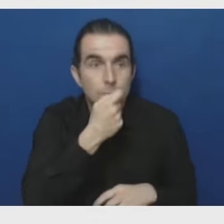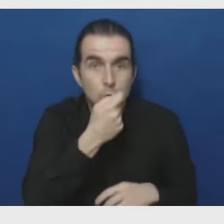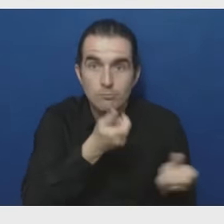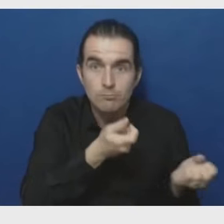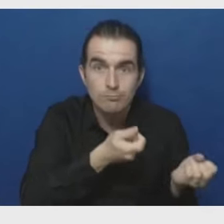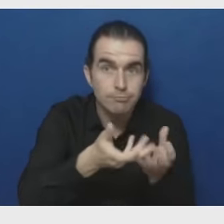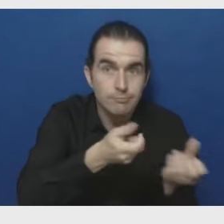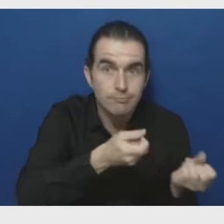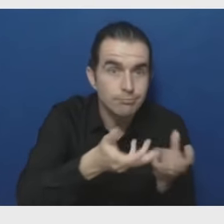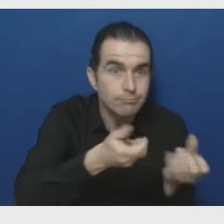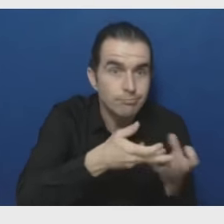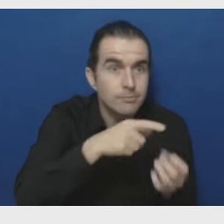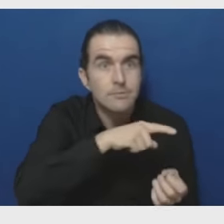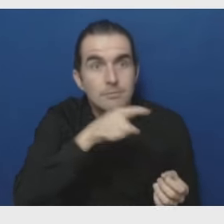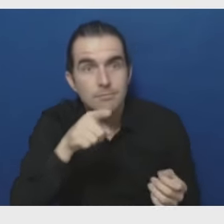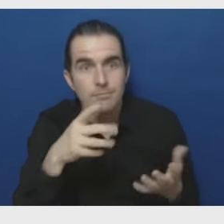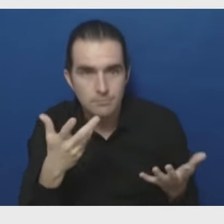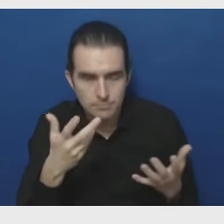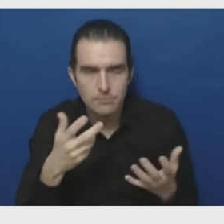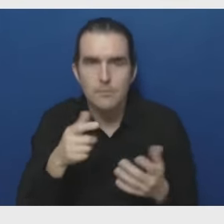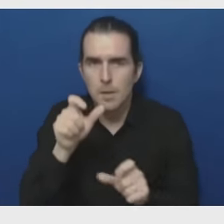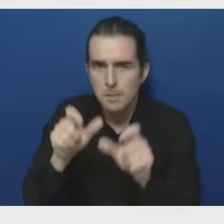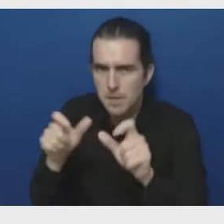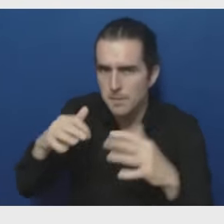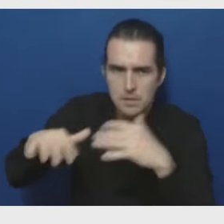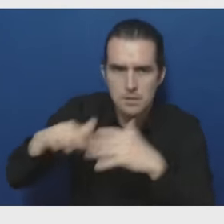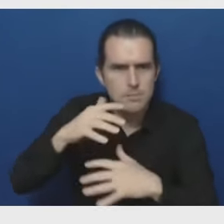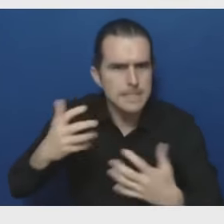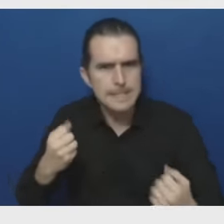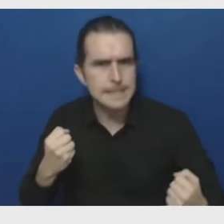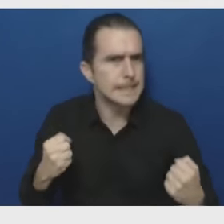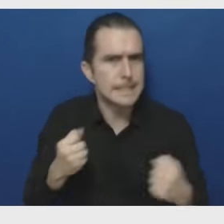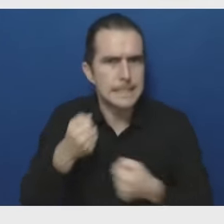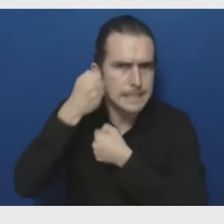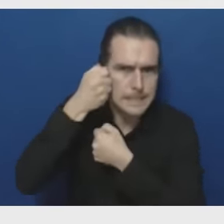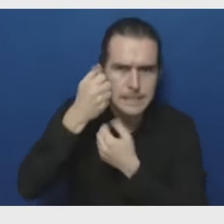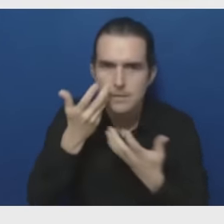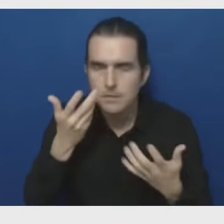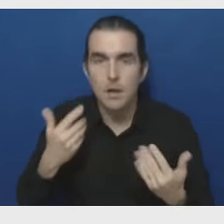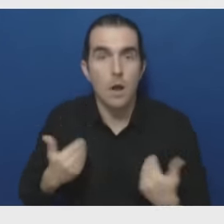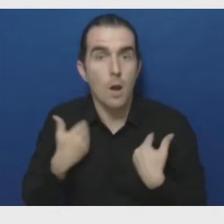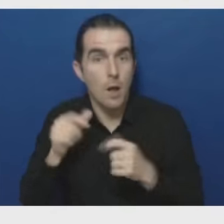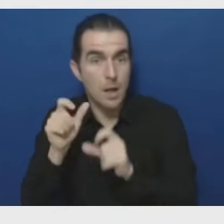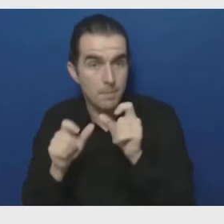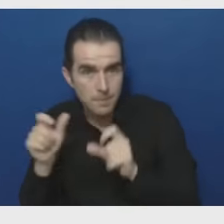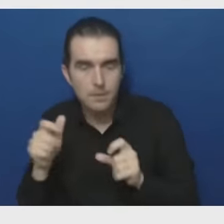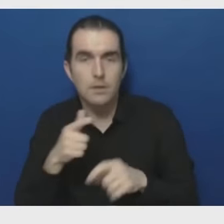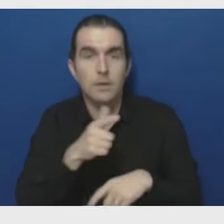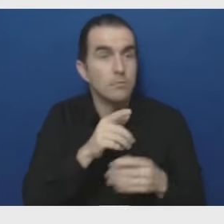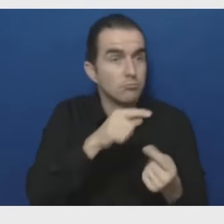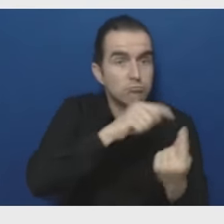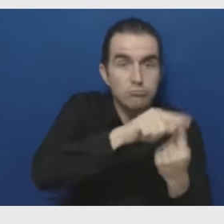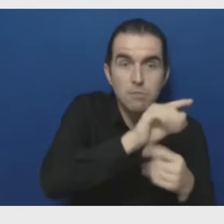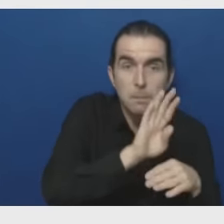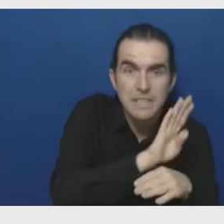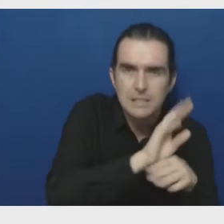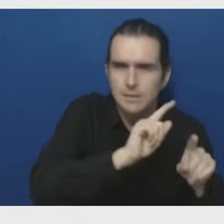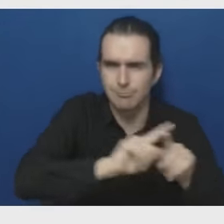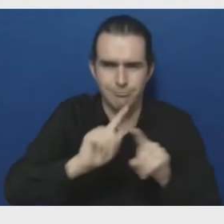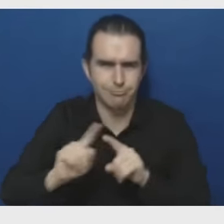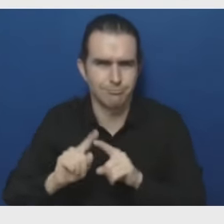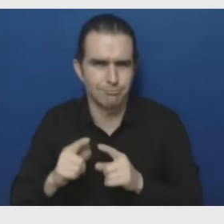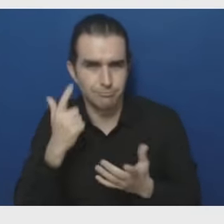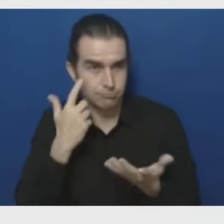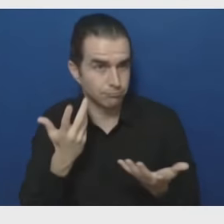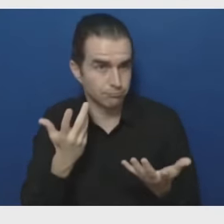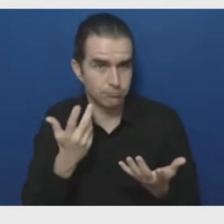chief executives, because the shareholders can make demands that chief executives have to listen to and not necessarily placards outside their